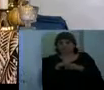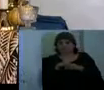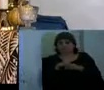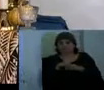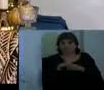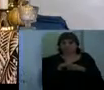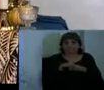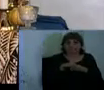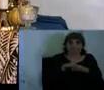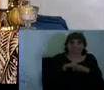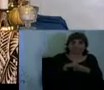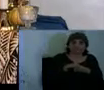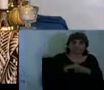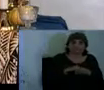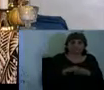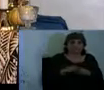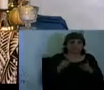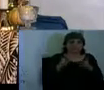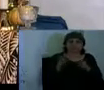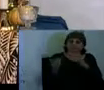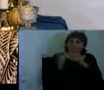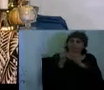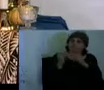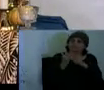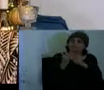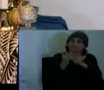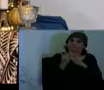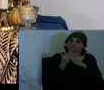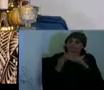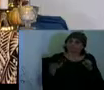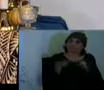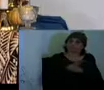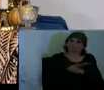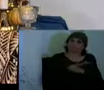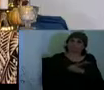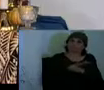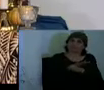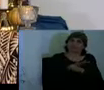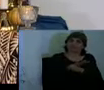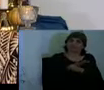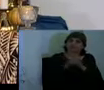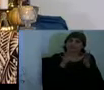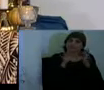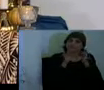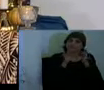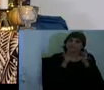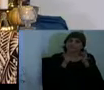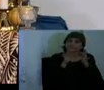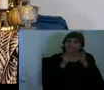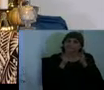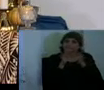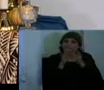to eat fully or to grow